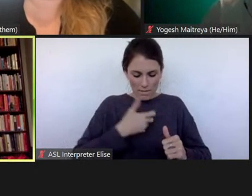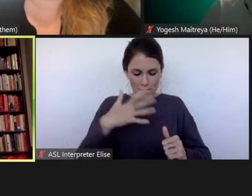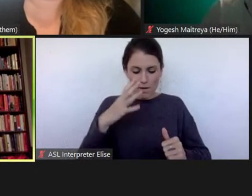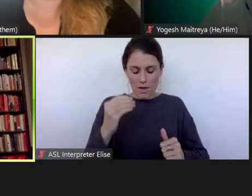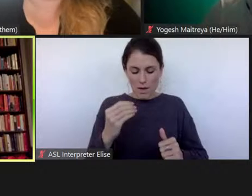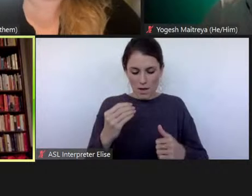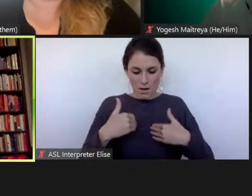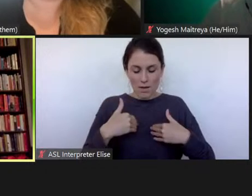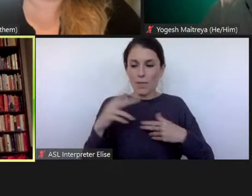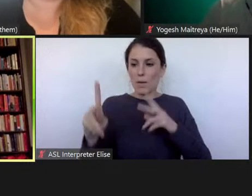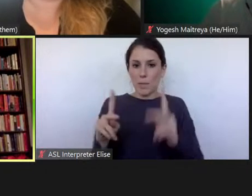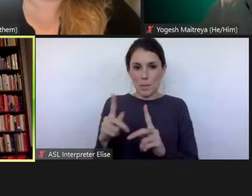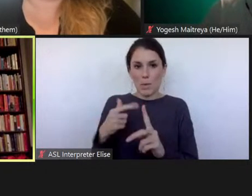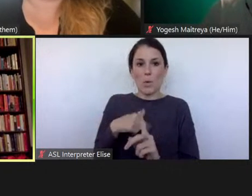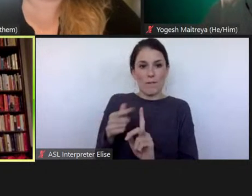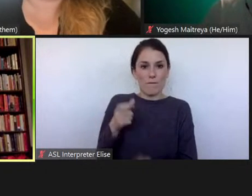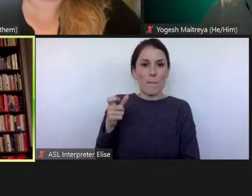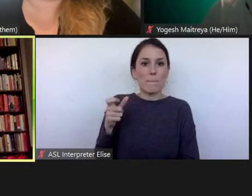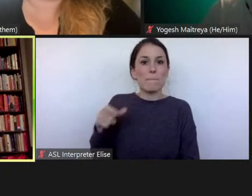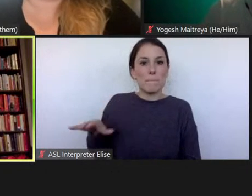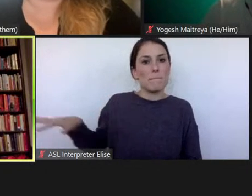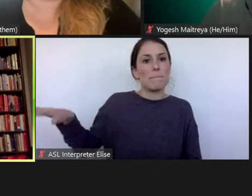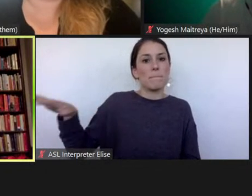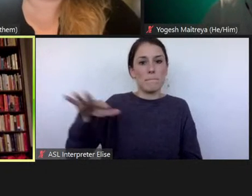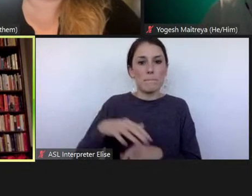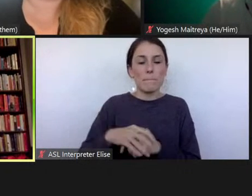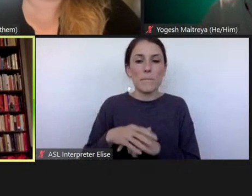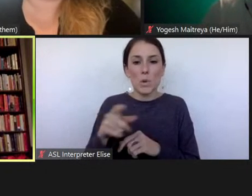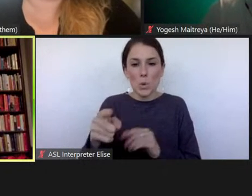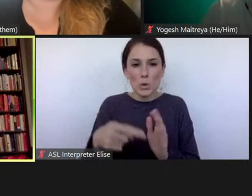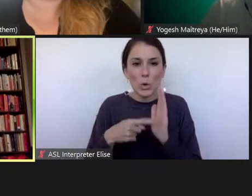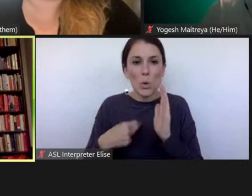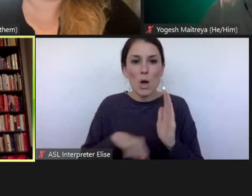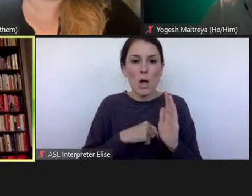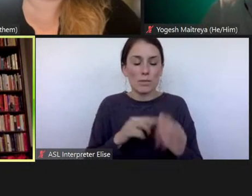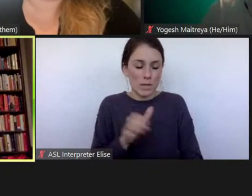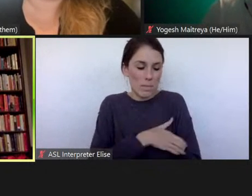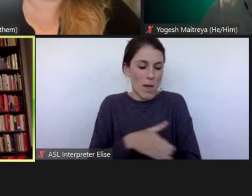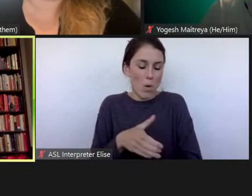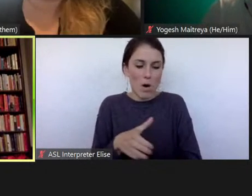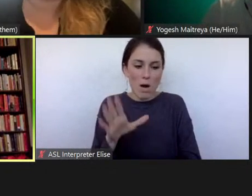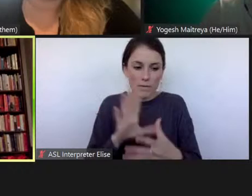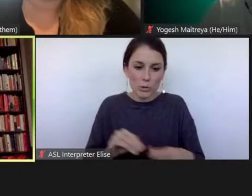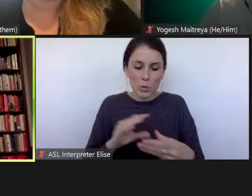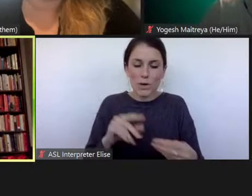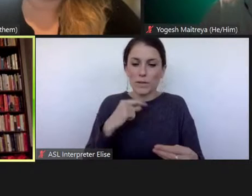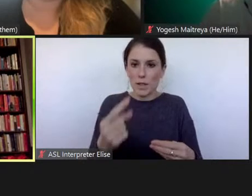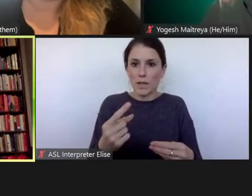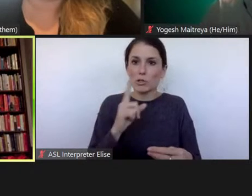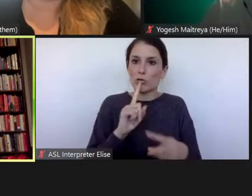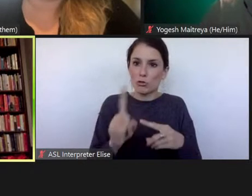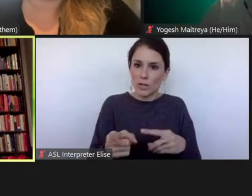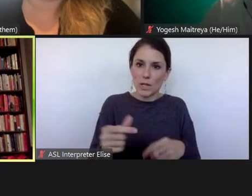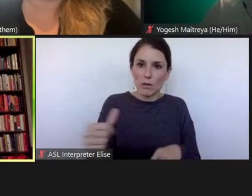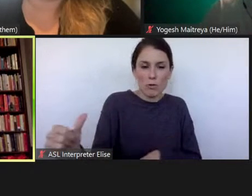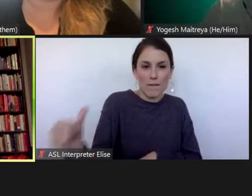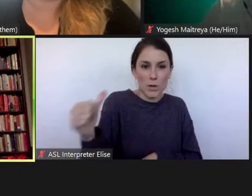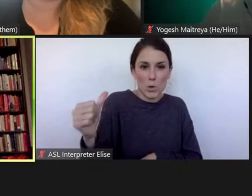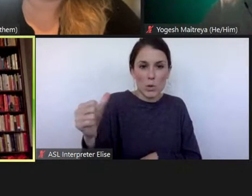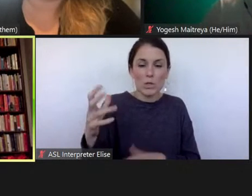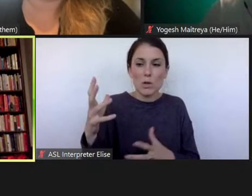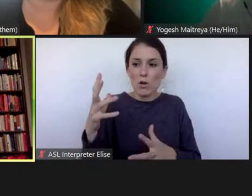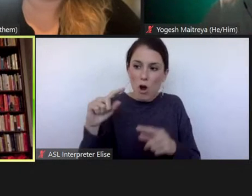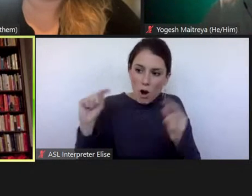from. So you've shown us the power of storytelling to refuse, I think, harmful, violent, and